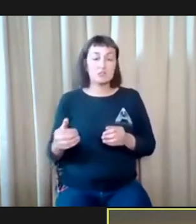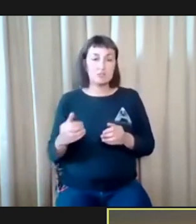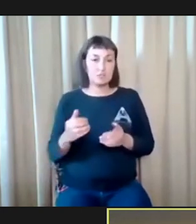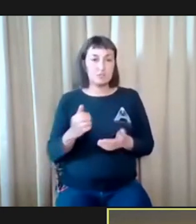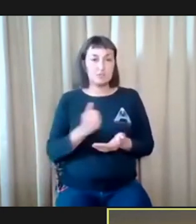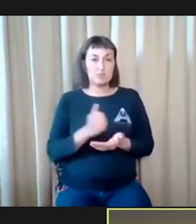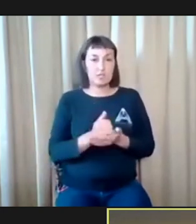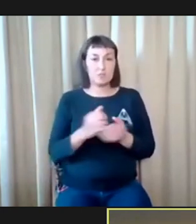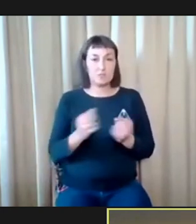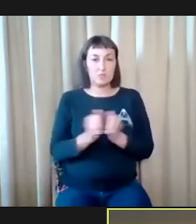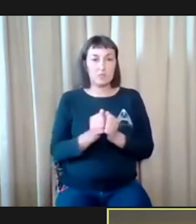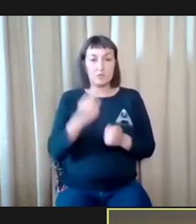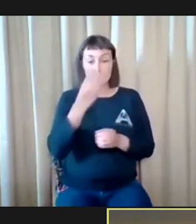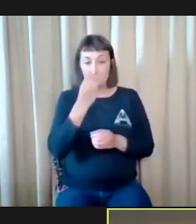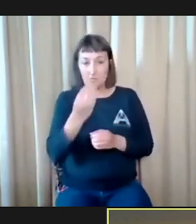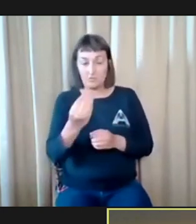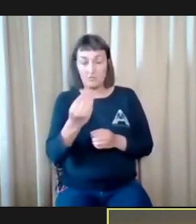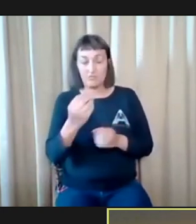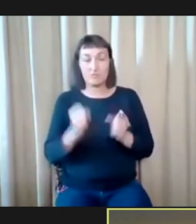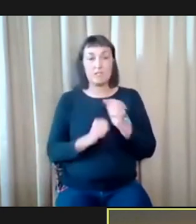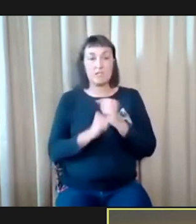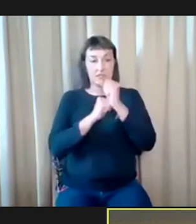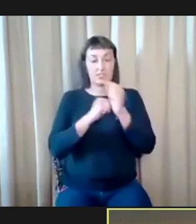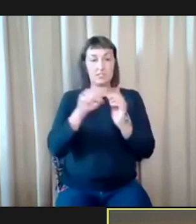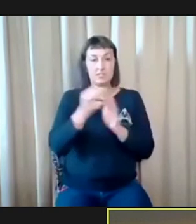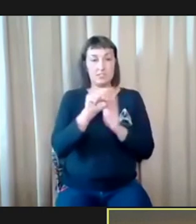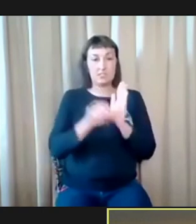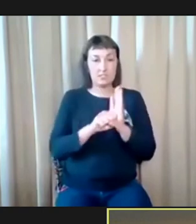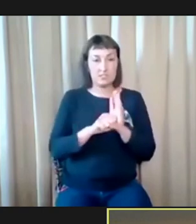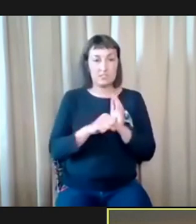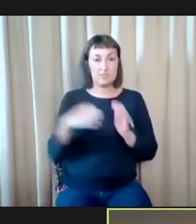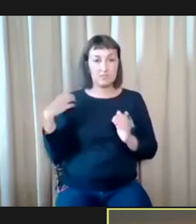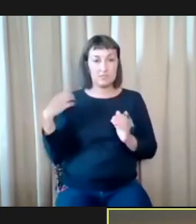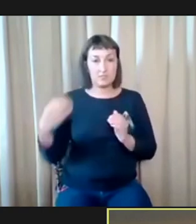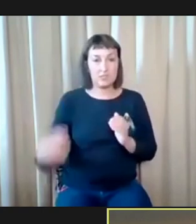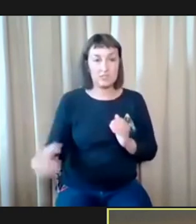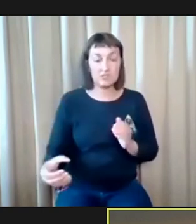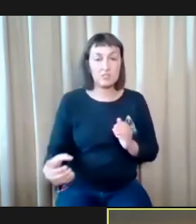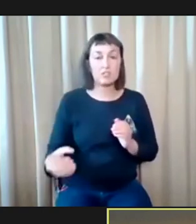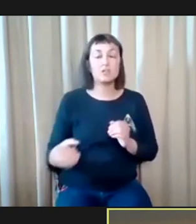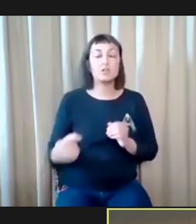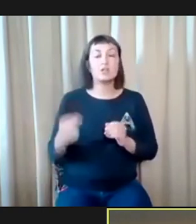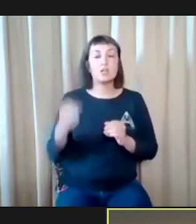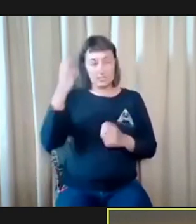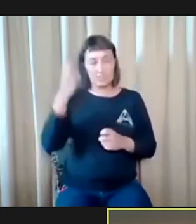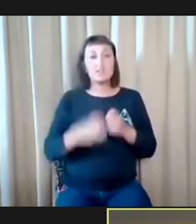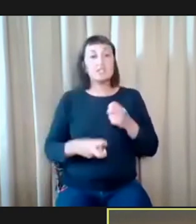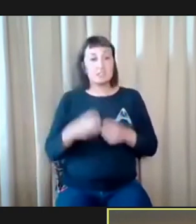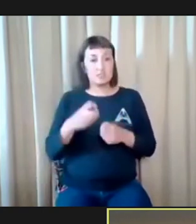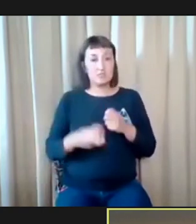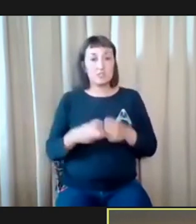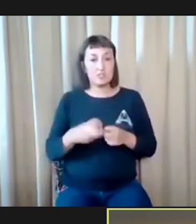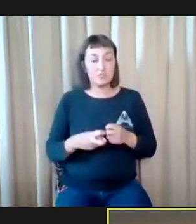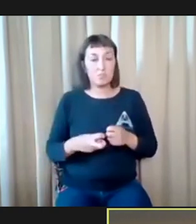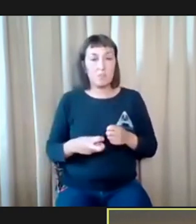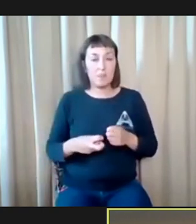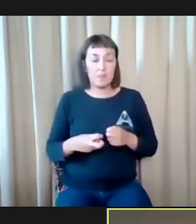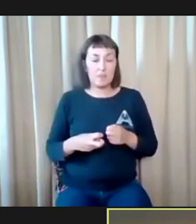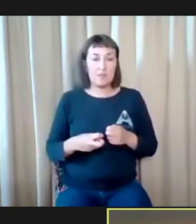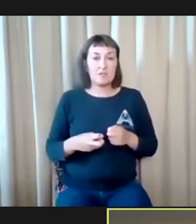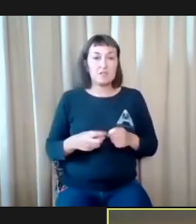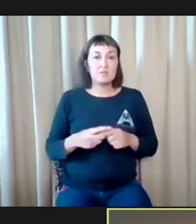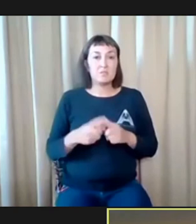So advocates in that state, I know it's an uphill climb, but would need to find